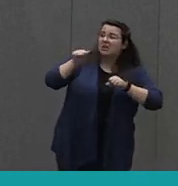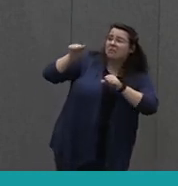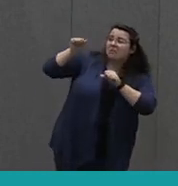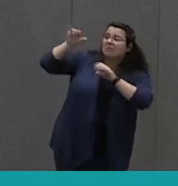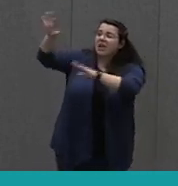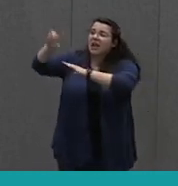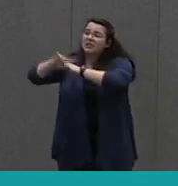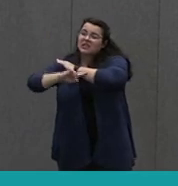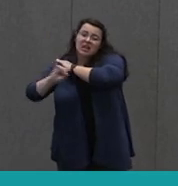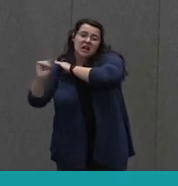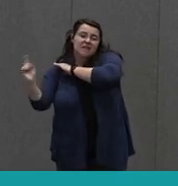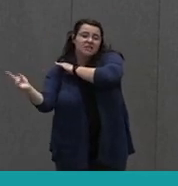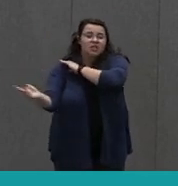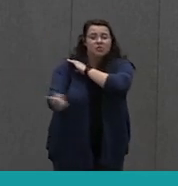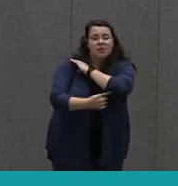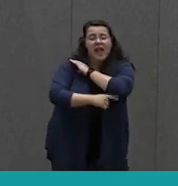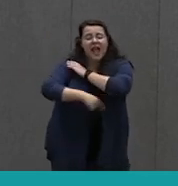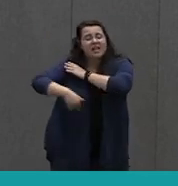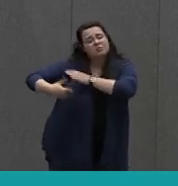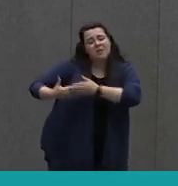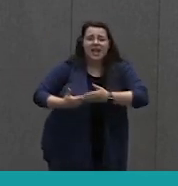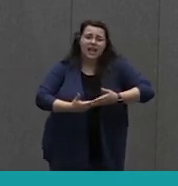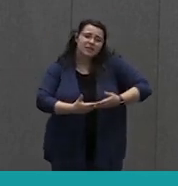ugly underpants. Oof.